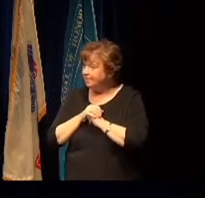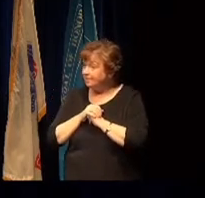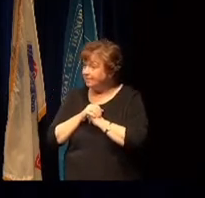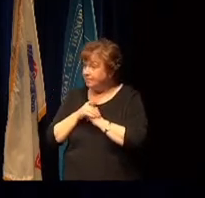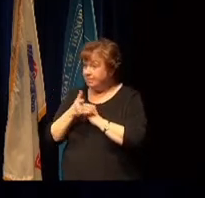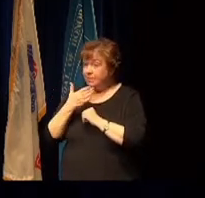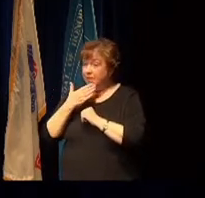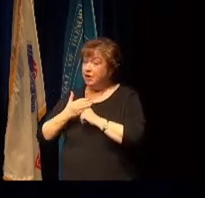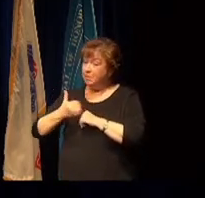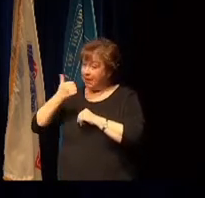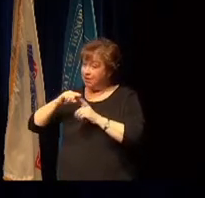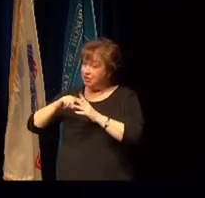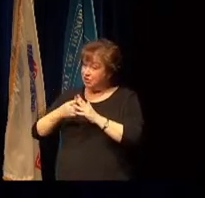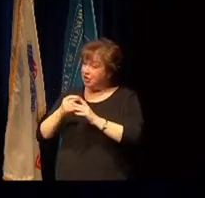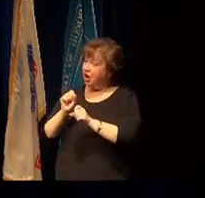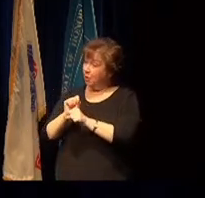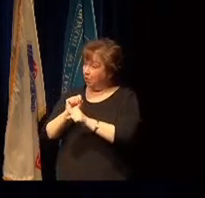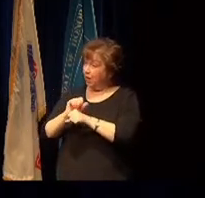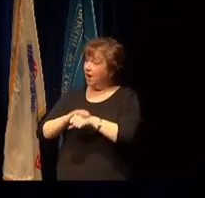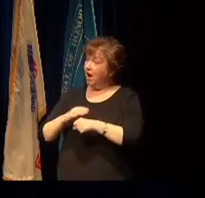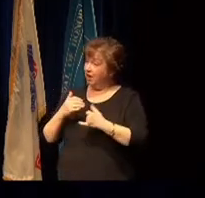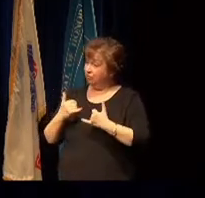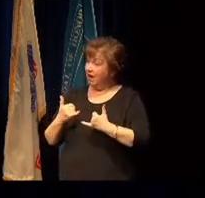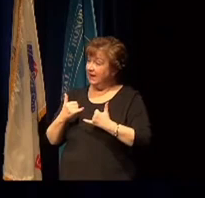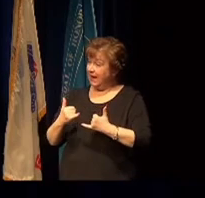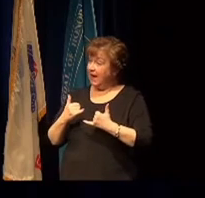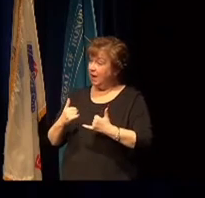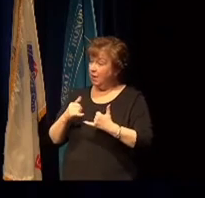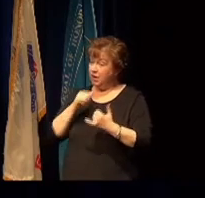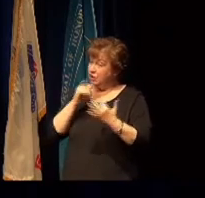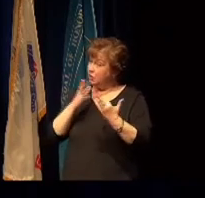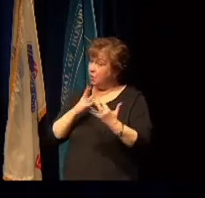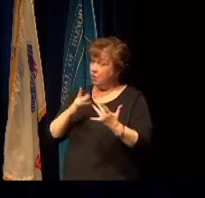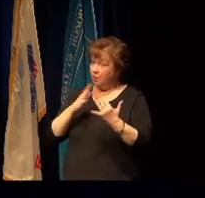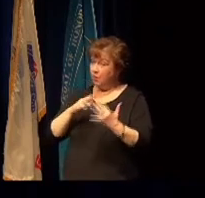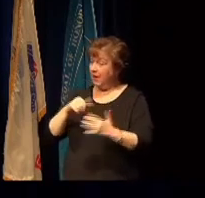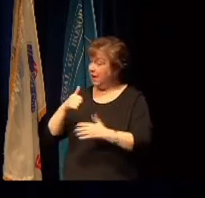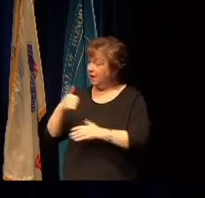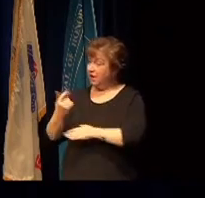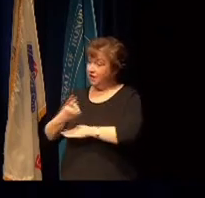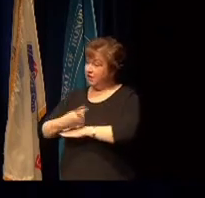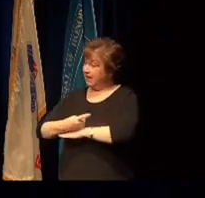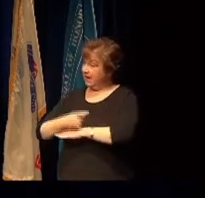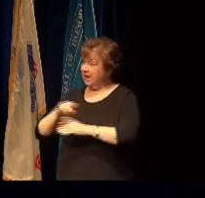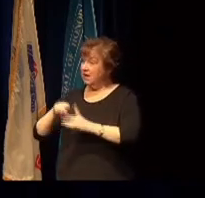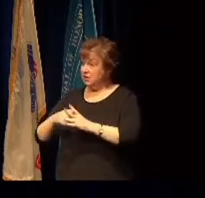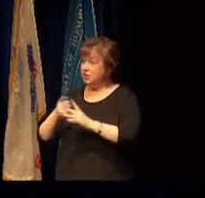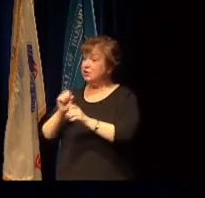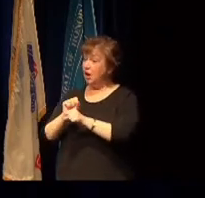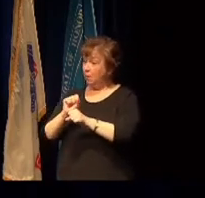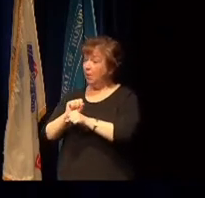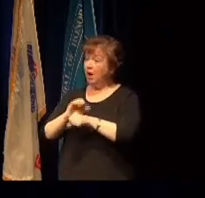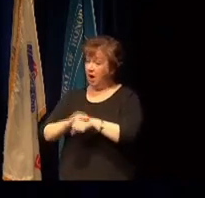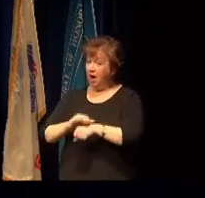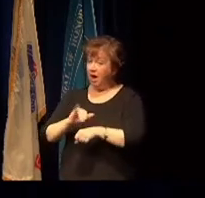You better get working on it right now. Don't wait another day. Get working on it. Do you have a